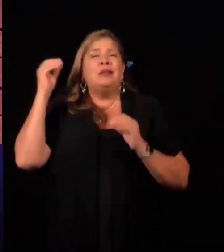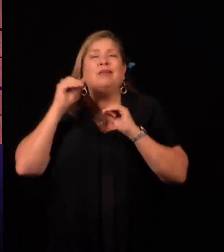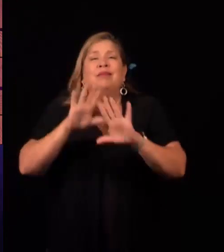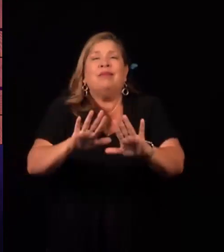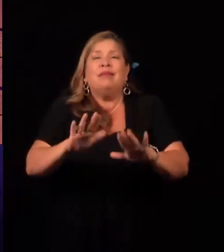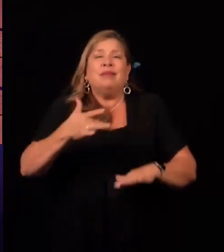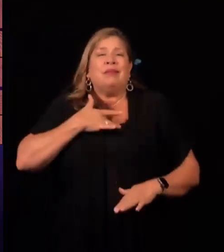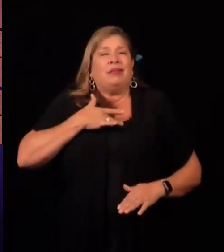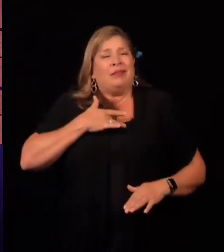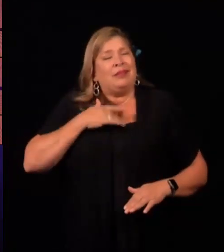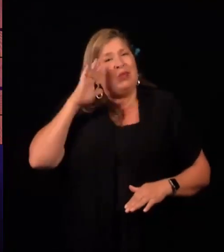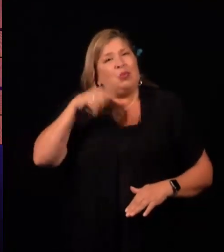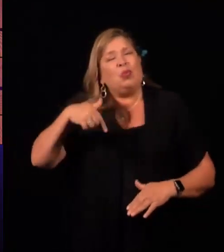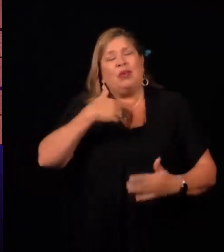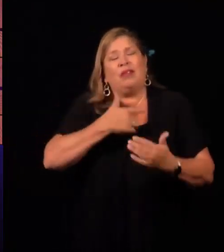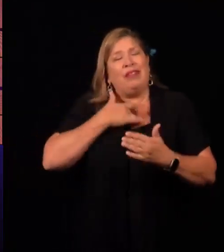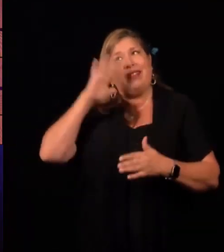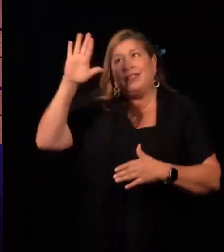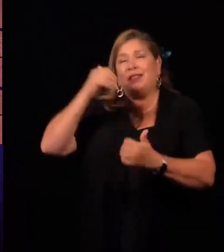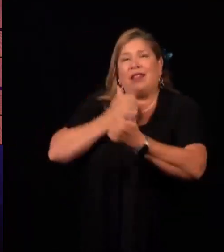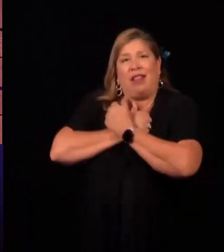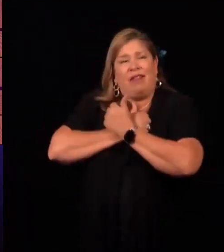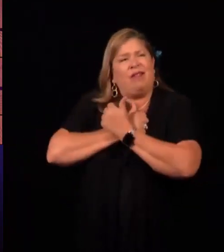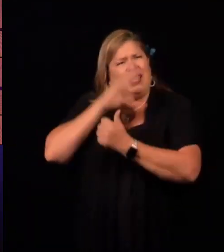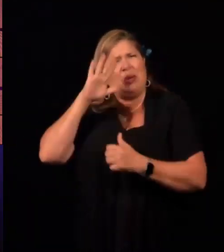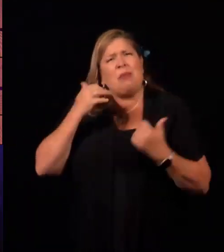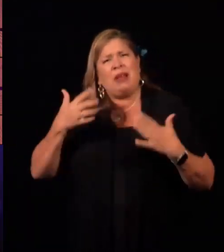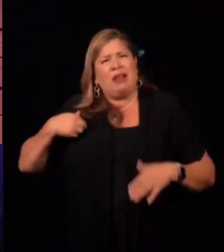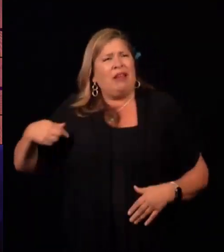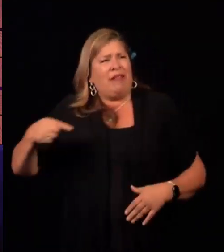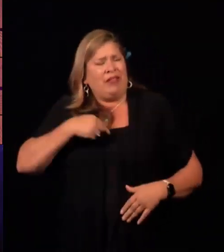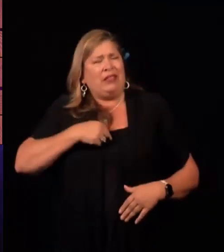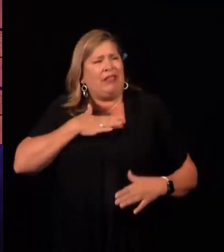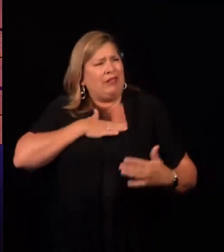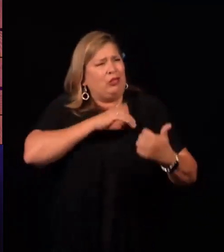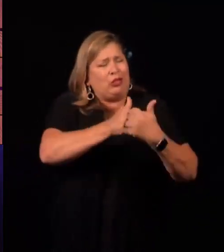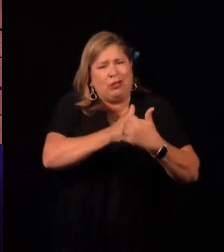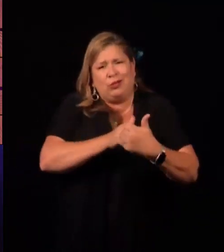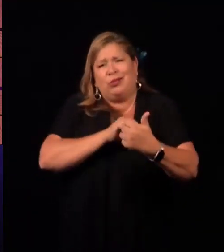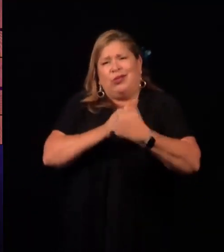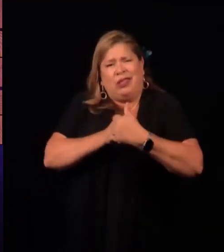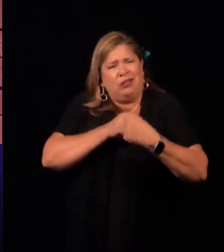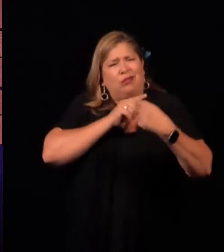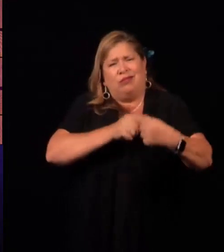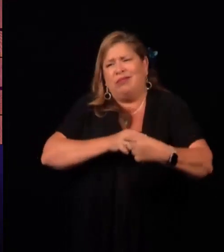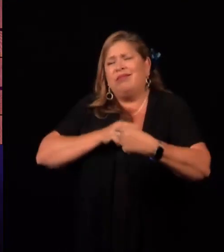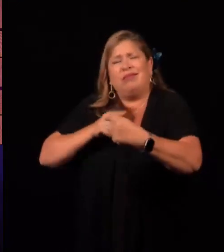Father. So many of us are facing different trials at this time.